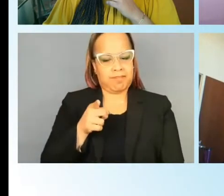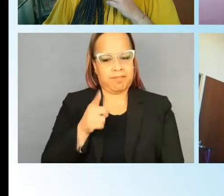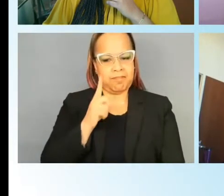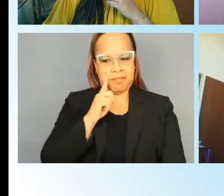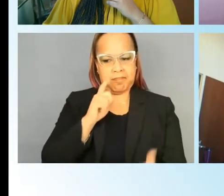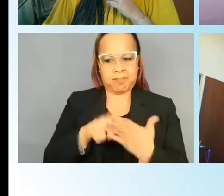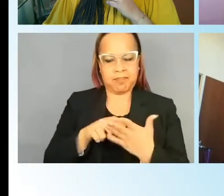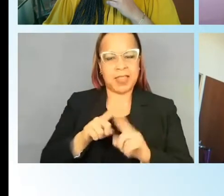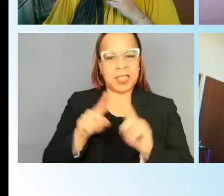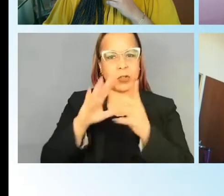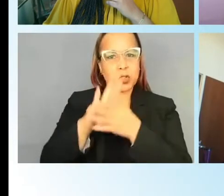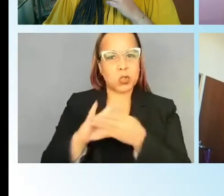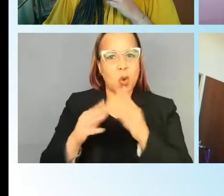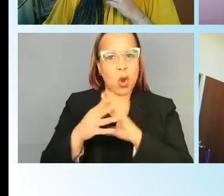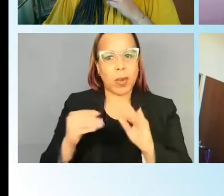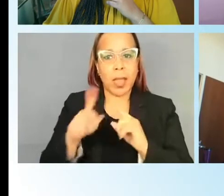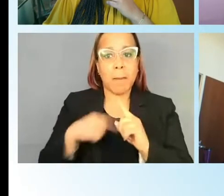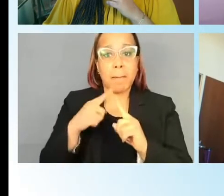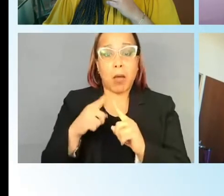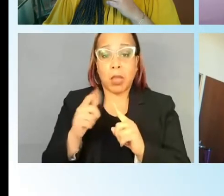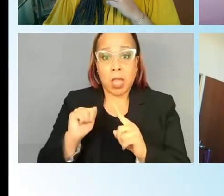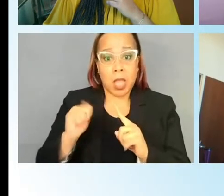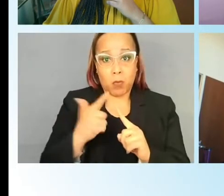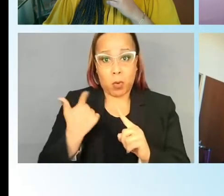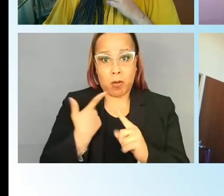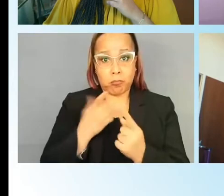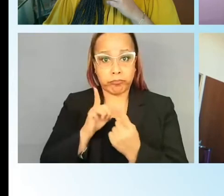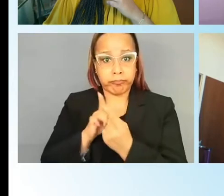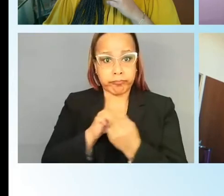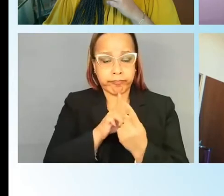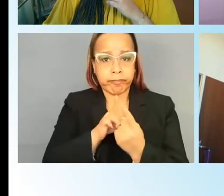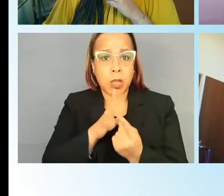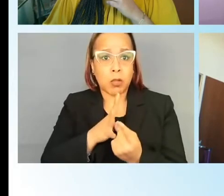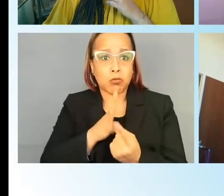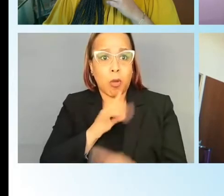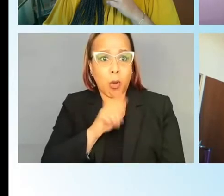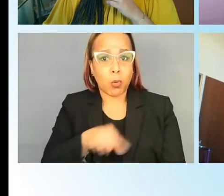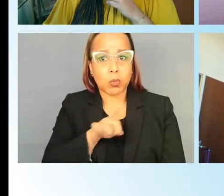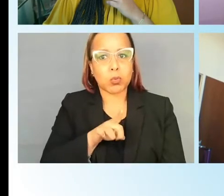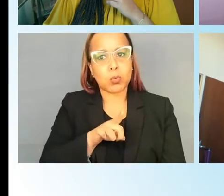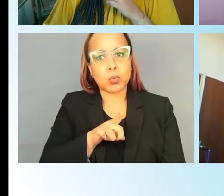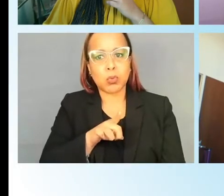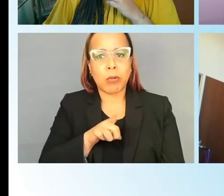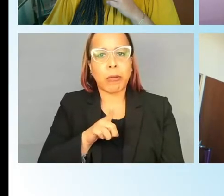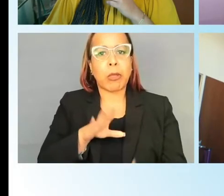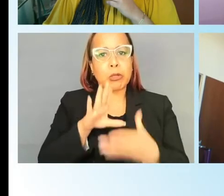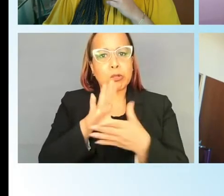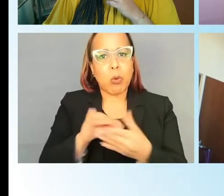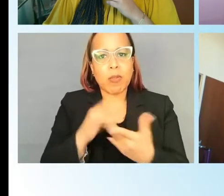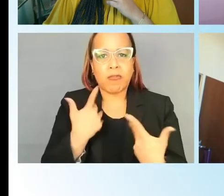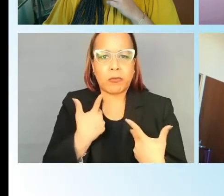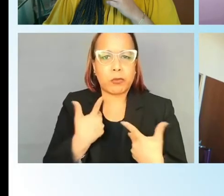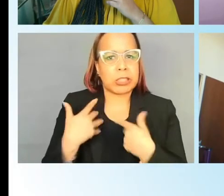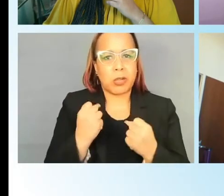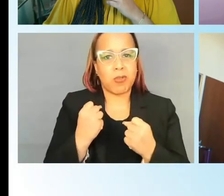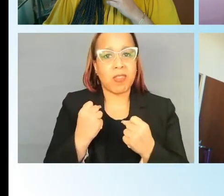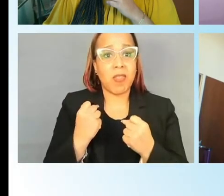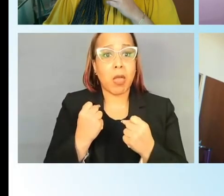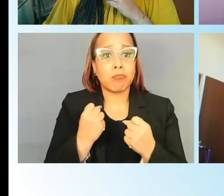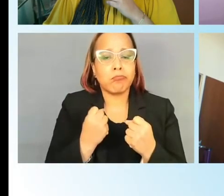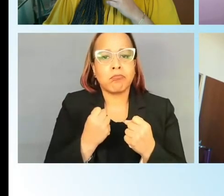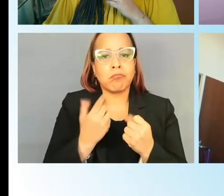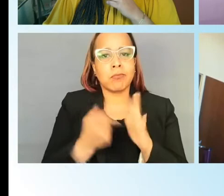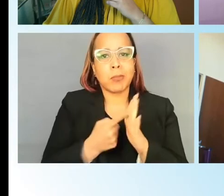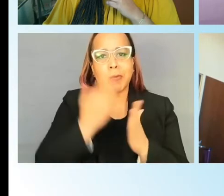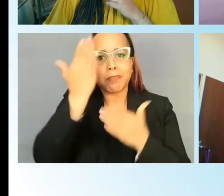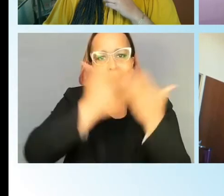story just about in everyone I talk to. That's stories of resilience that aren't always heard. And so when we